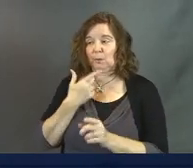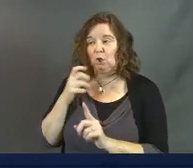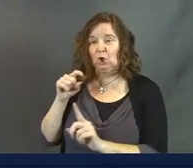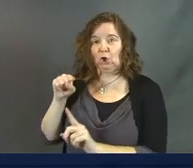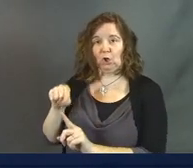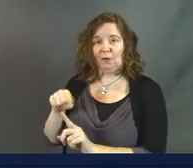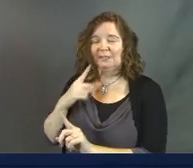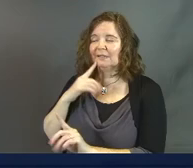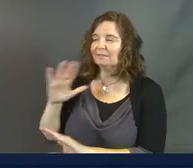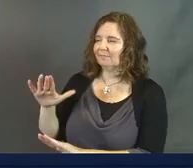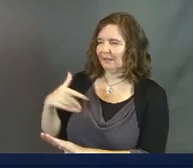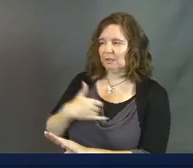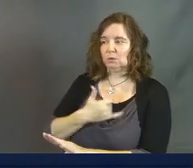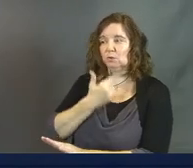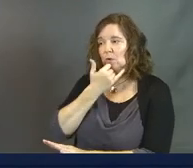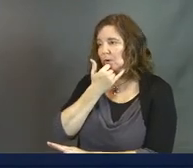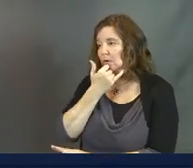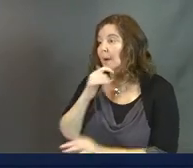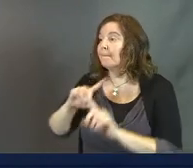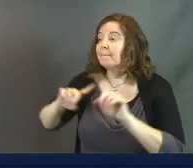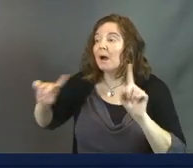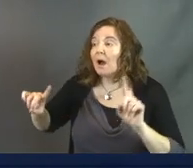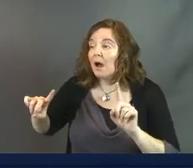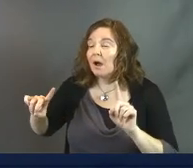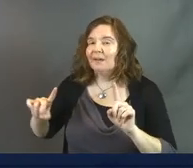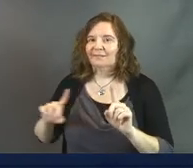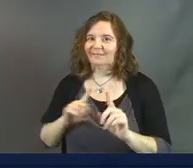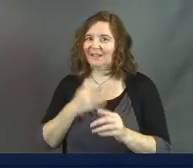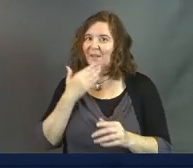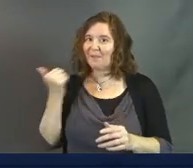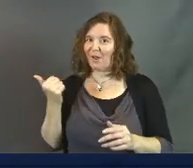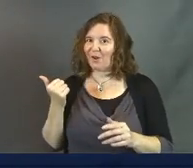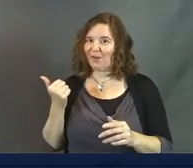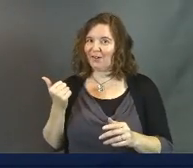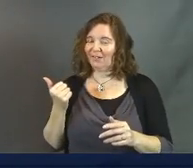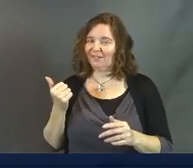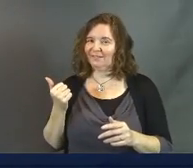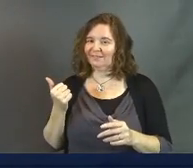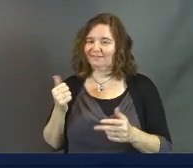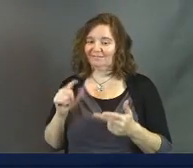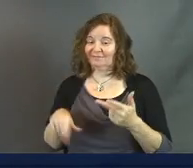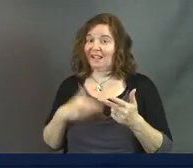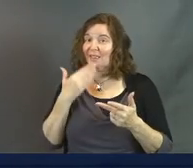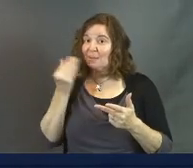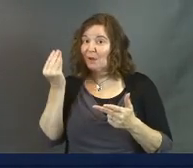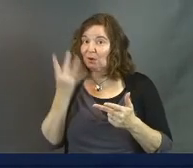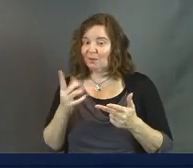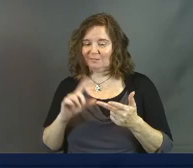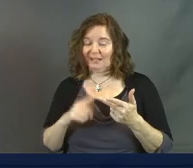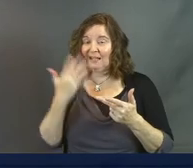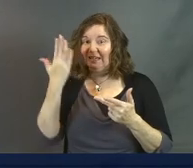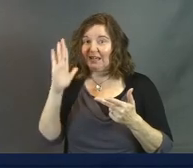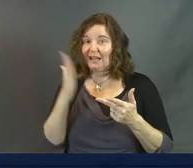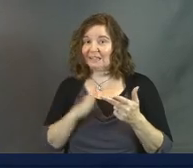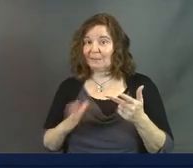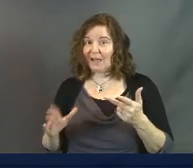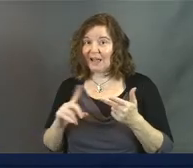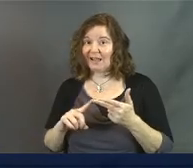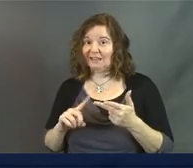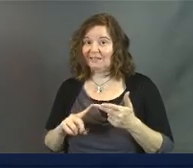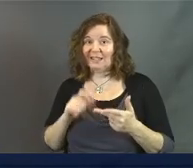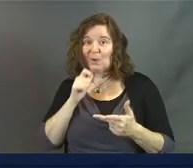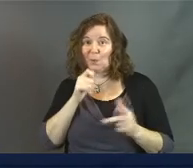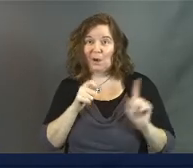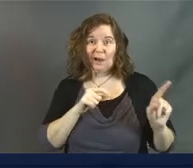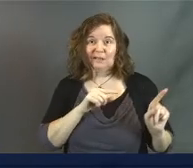her. He says, listen, this was wrong. But he gets to the better news. And the better news is God's plan all along was